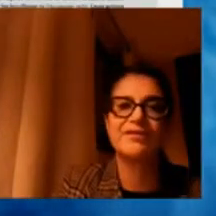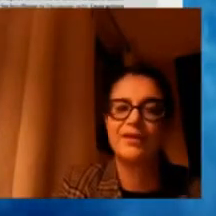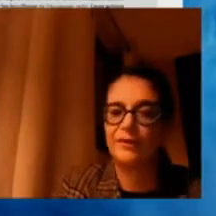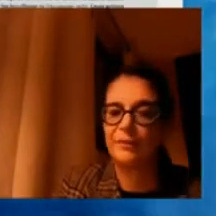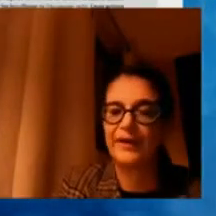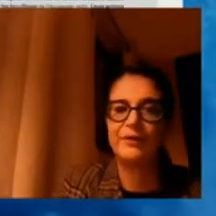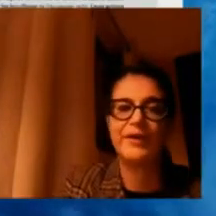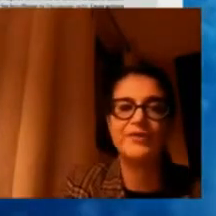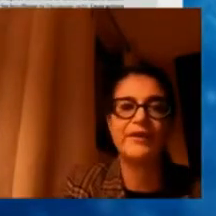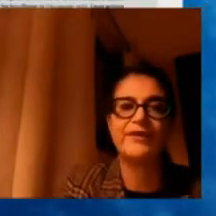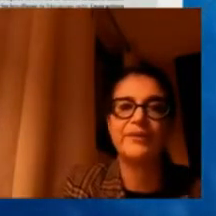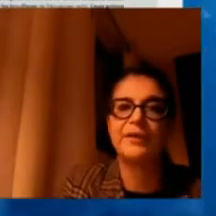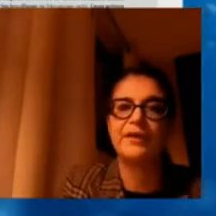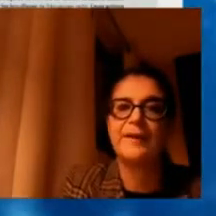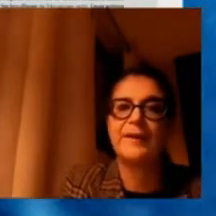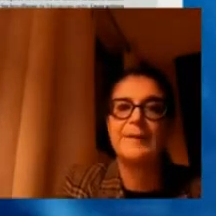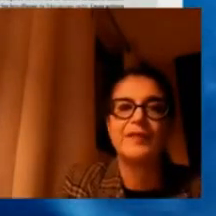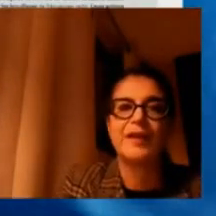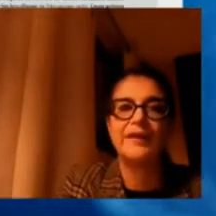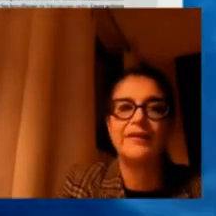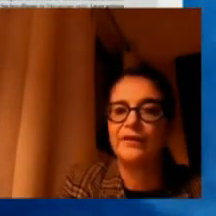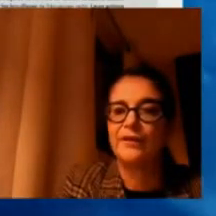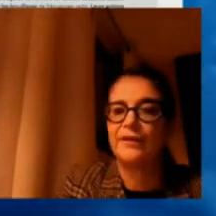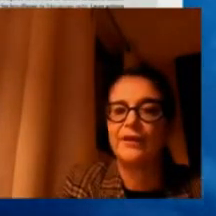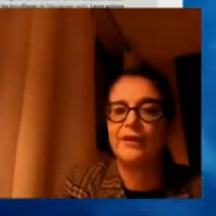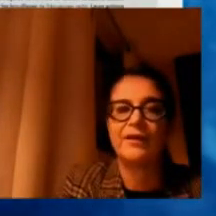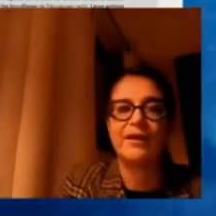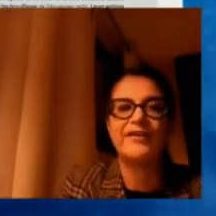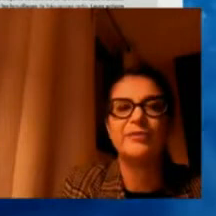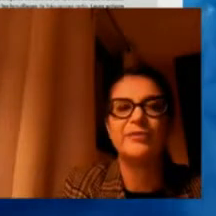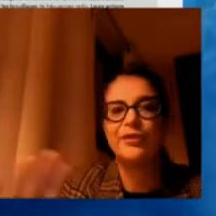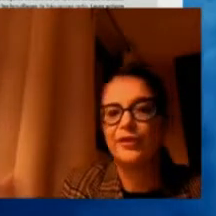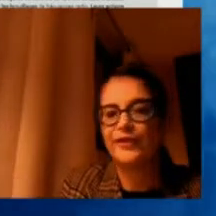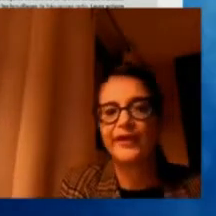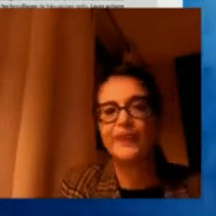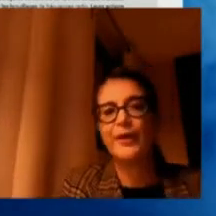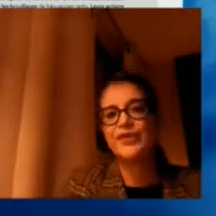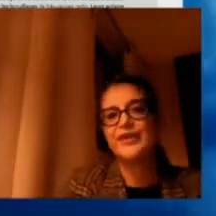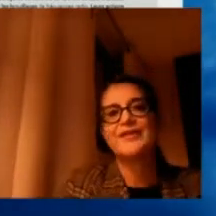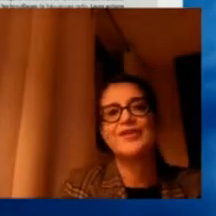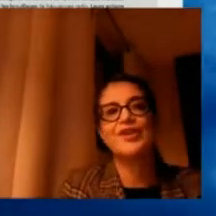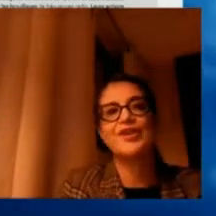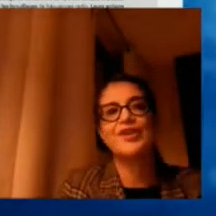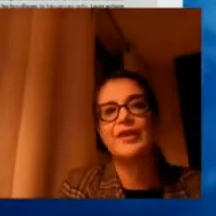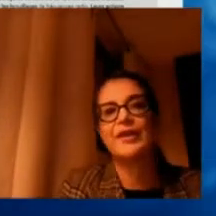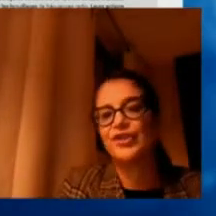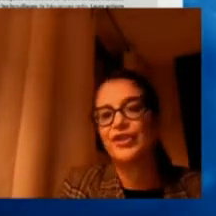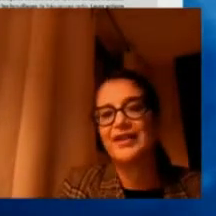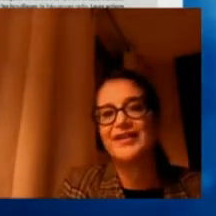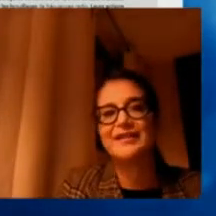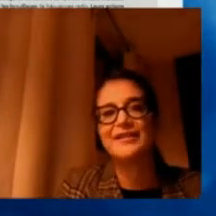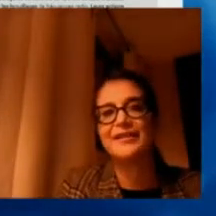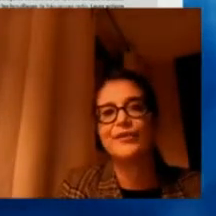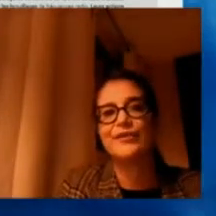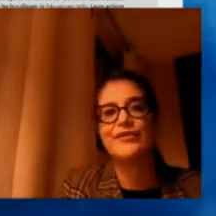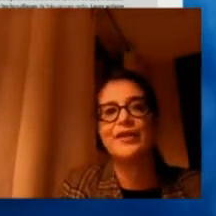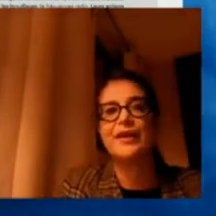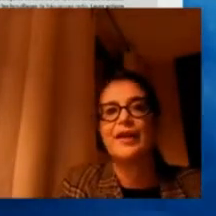by radio FM. And I've put a lot of things about GNSS jammers and GNSS